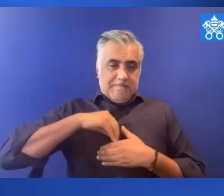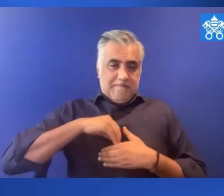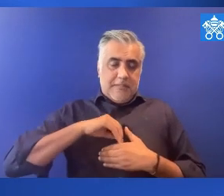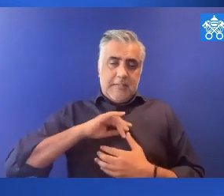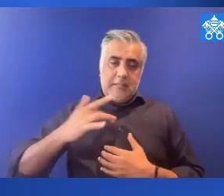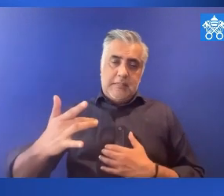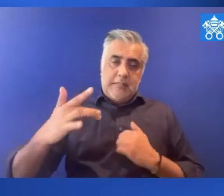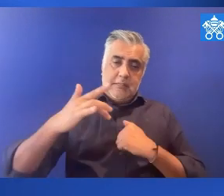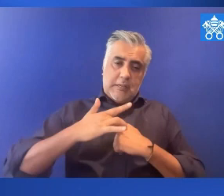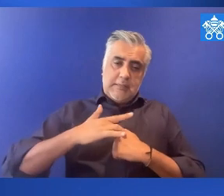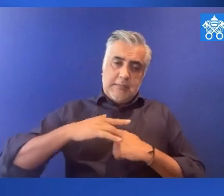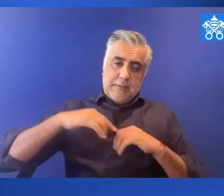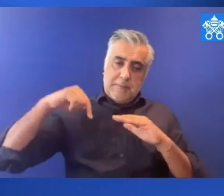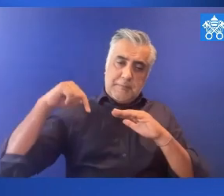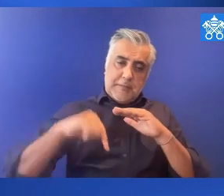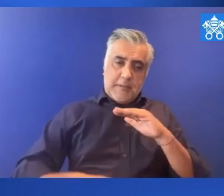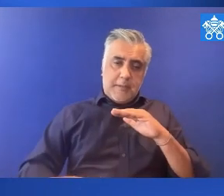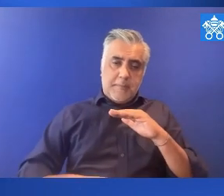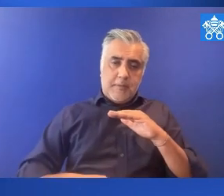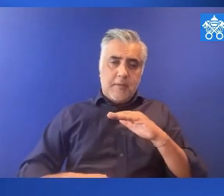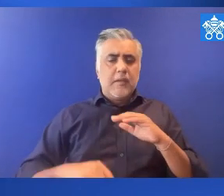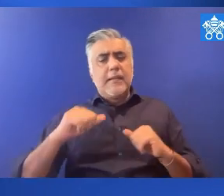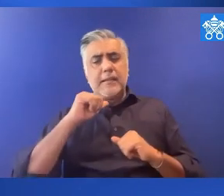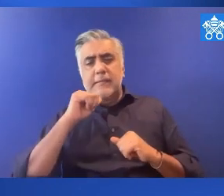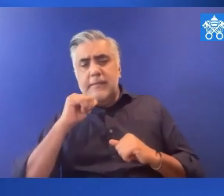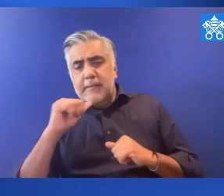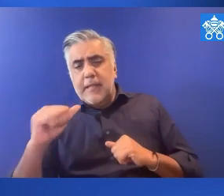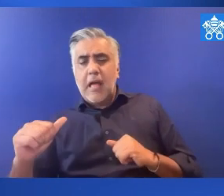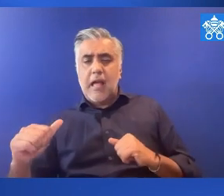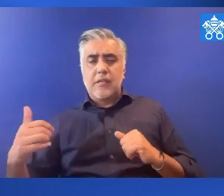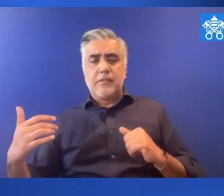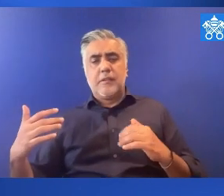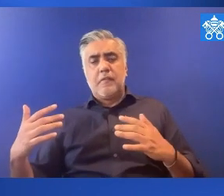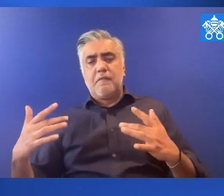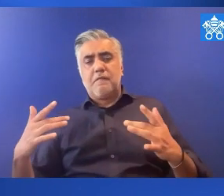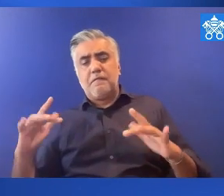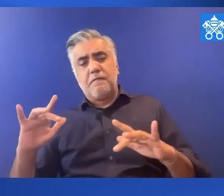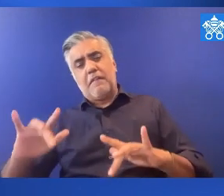Consolation is an interior movement that touches our depths.